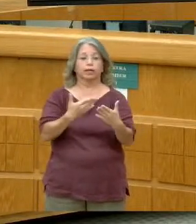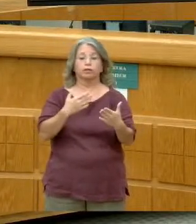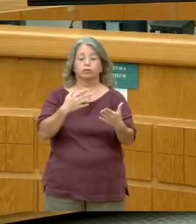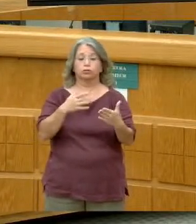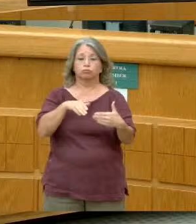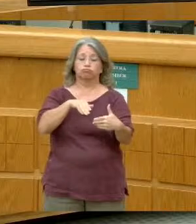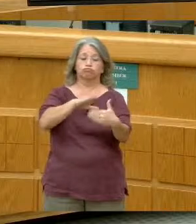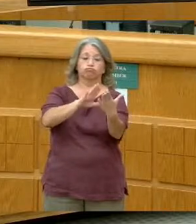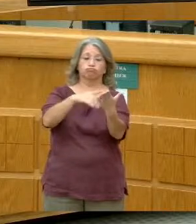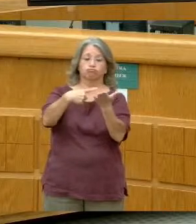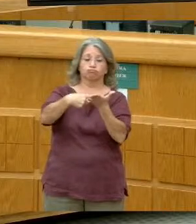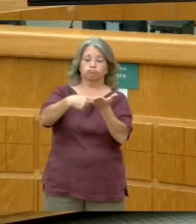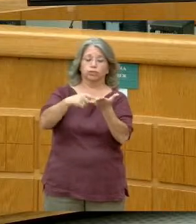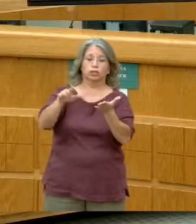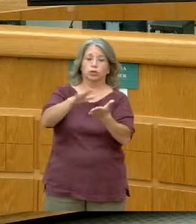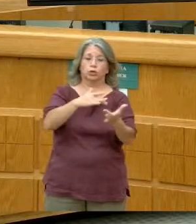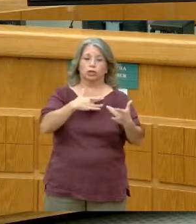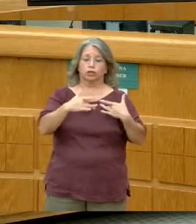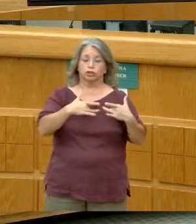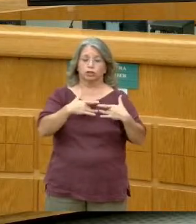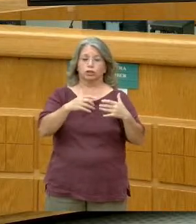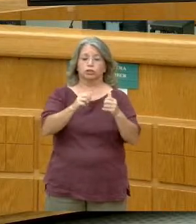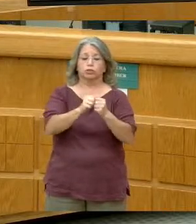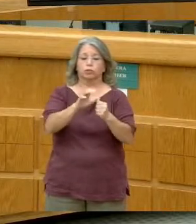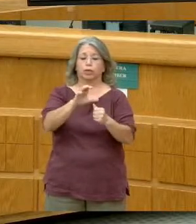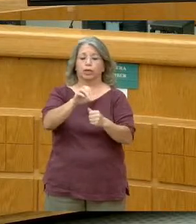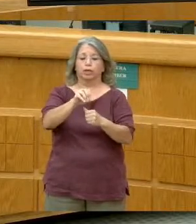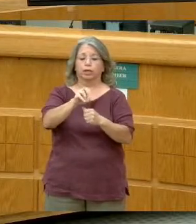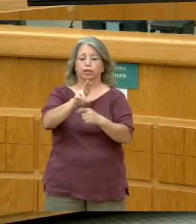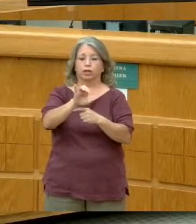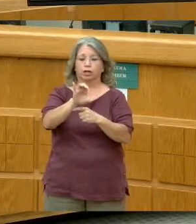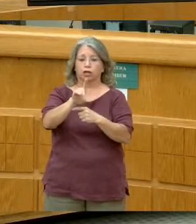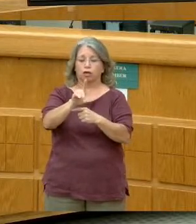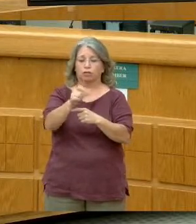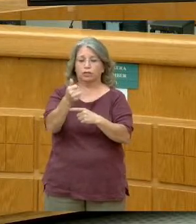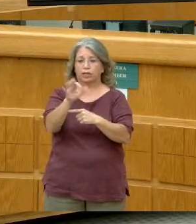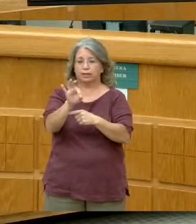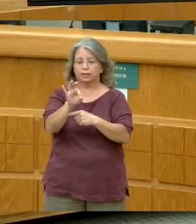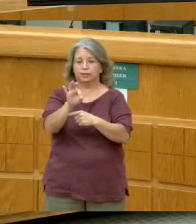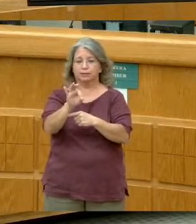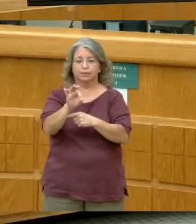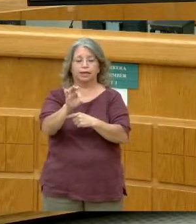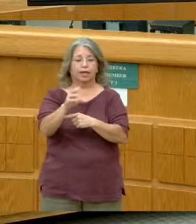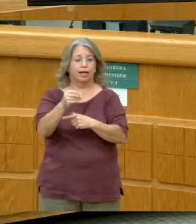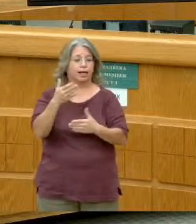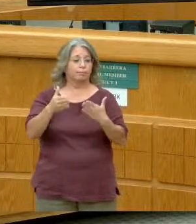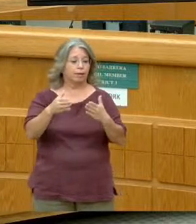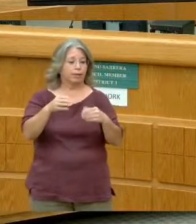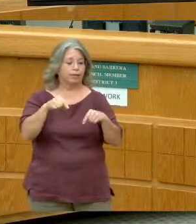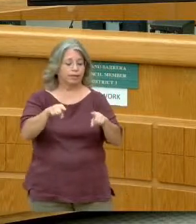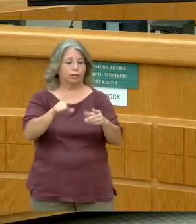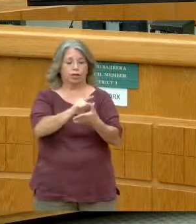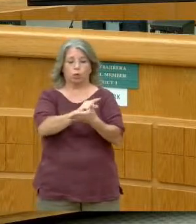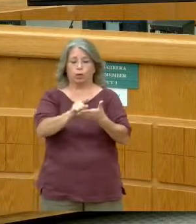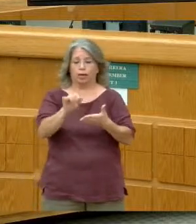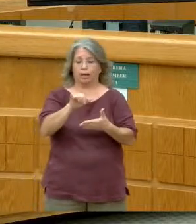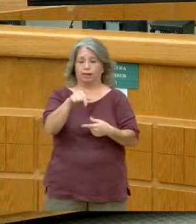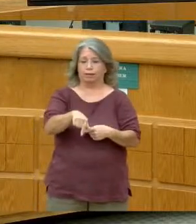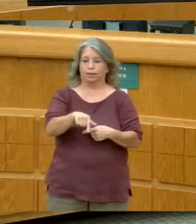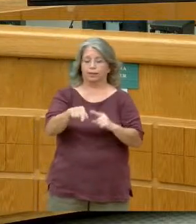COVID-19 and the interventions that are taking place. And maybe in a week like this, when almost every data stream that we have